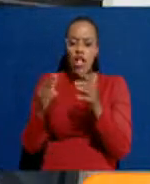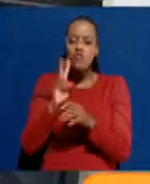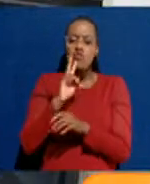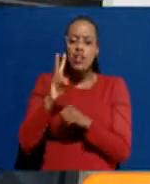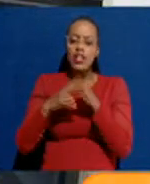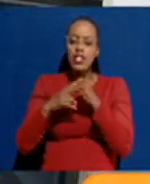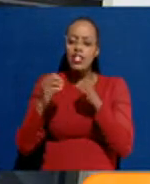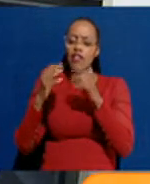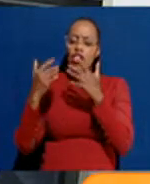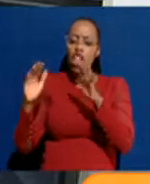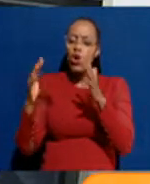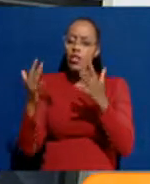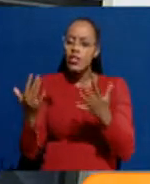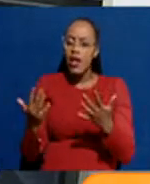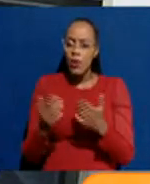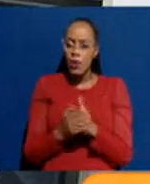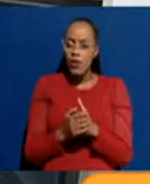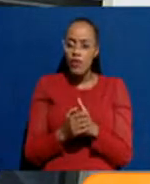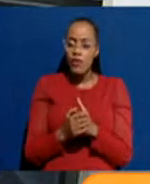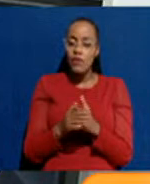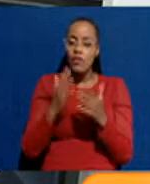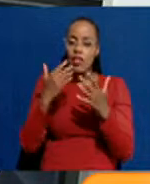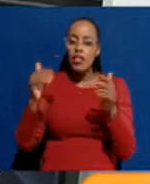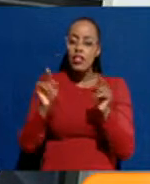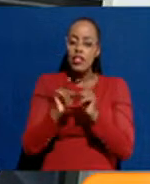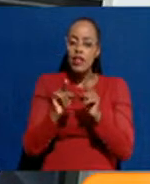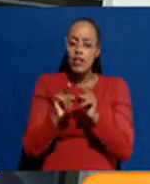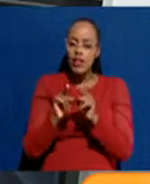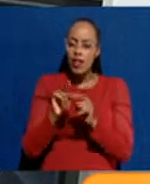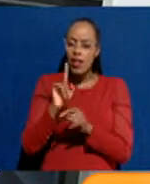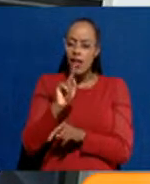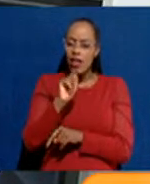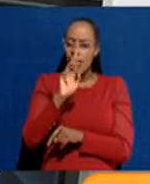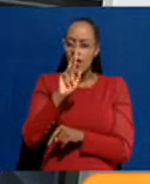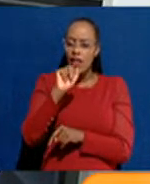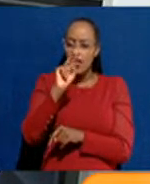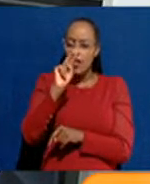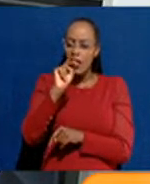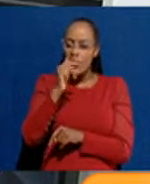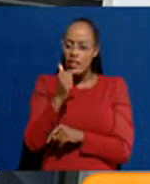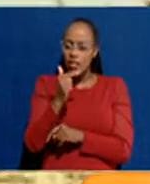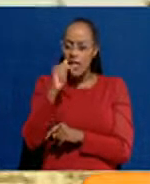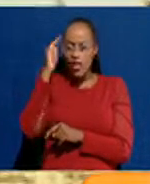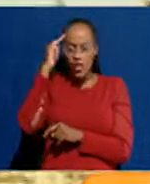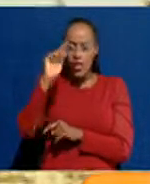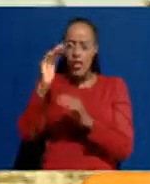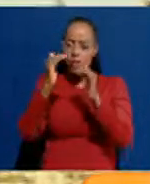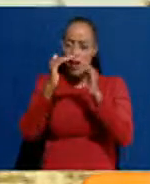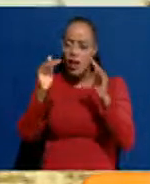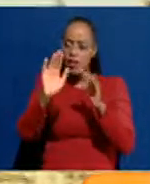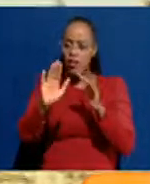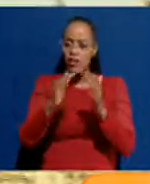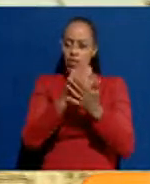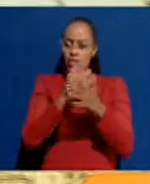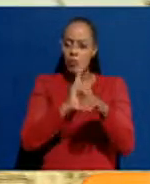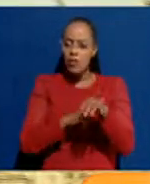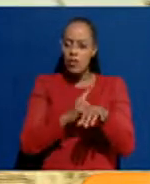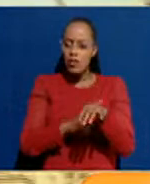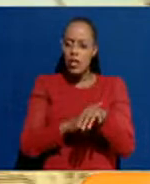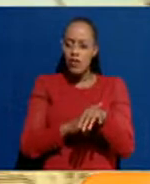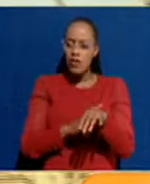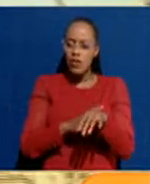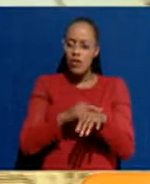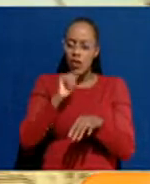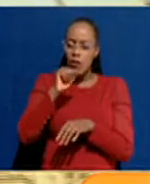270? There are things called a trip. And I think you even know at times, even in your house, at times a circuit breaker can just